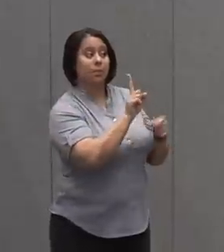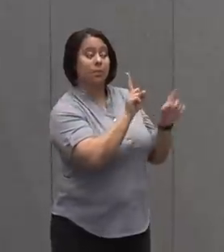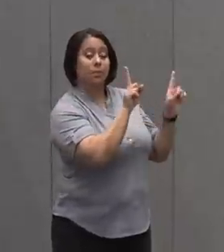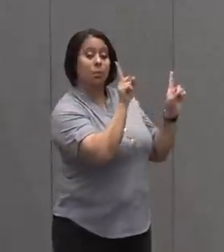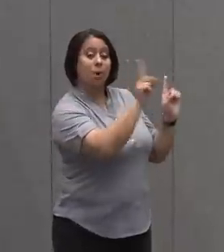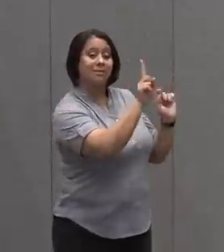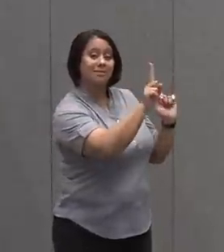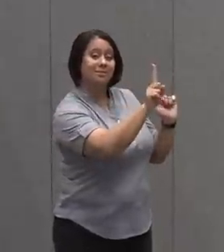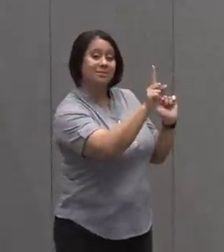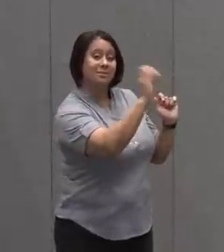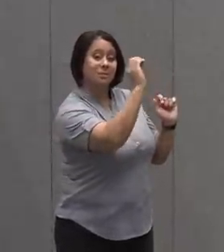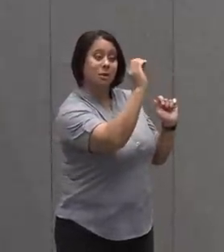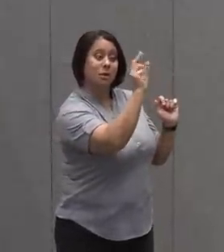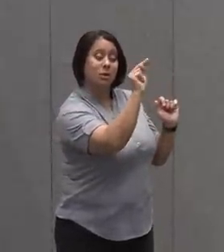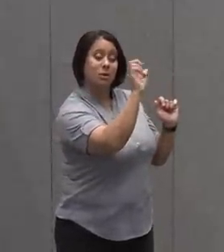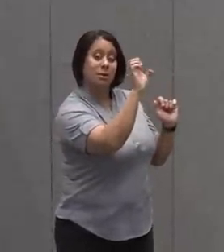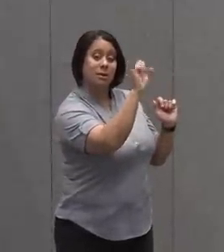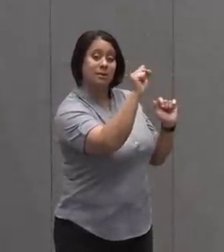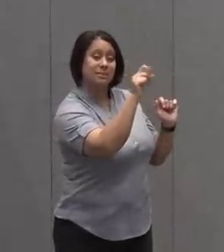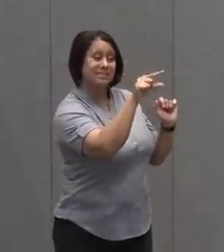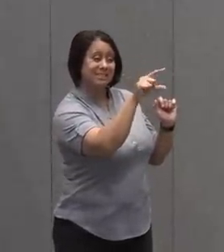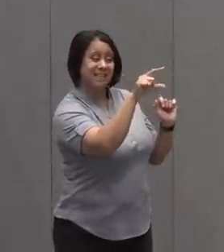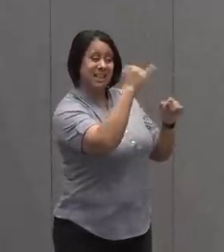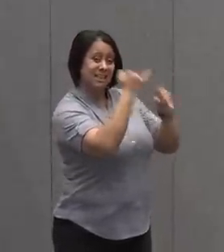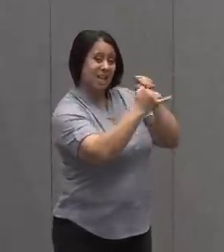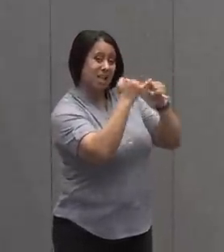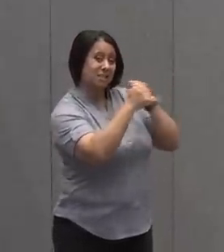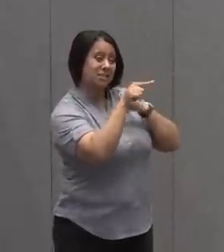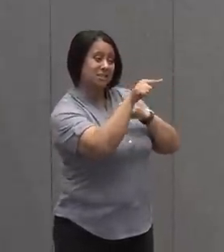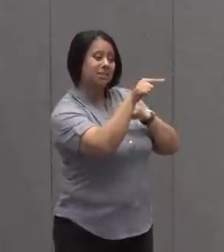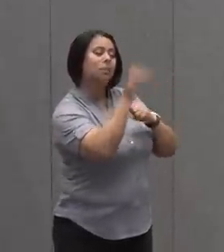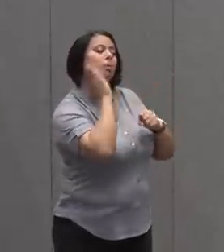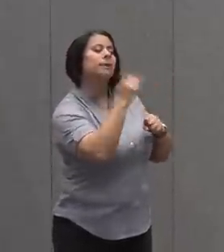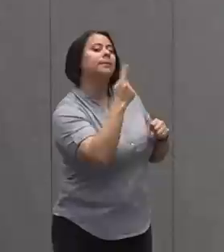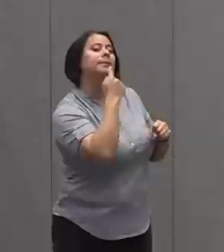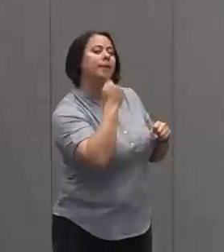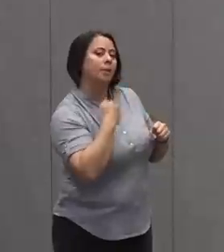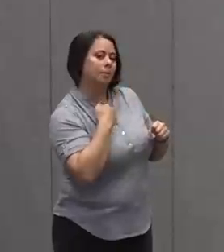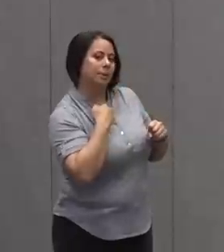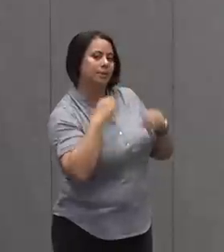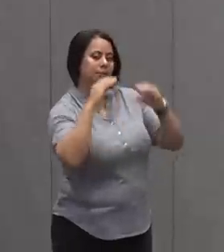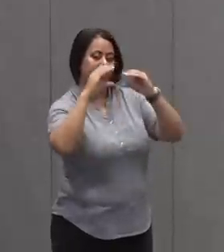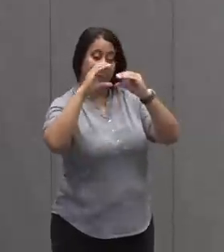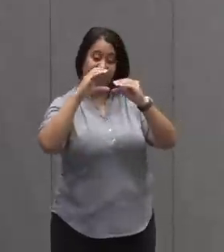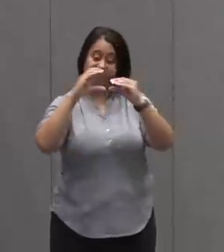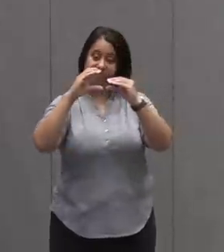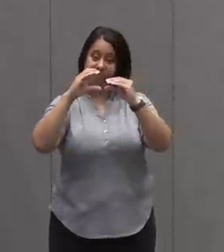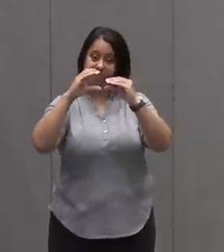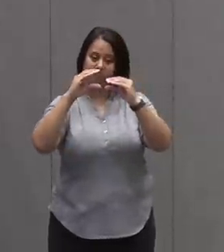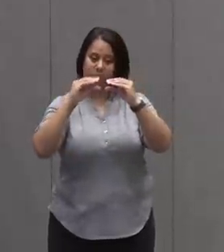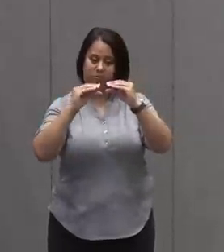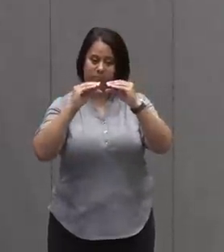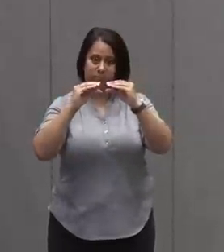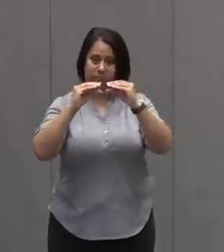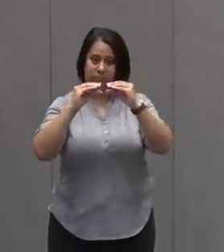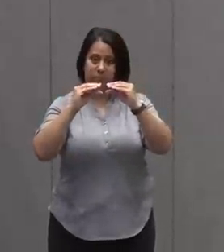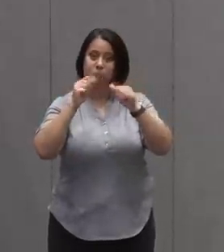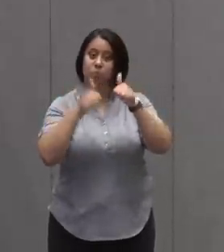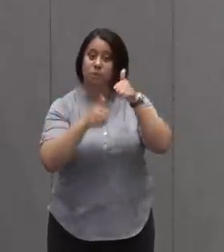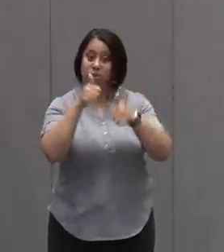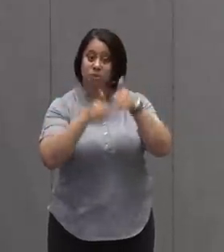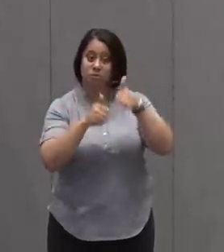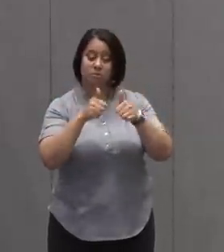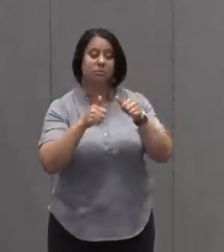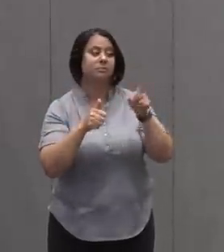digit is the way that it's going to tell us, is that number an odd or an even number? Well, it ends in an odd